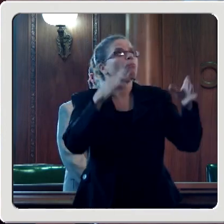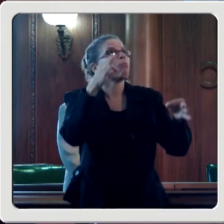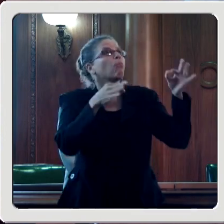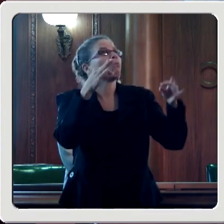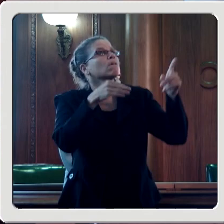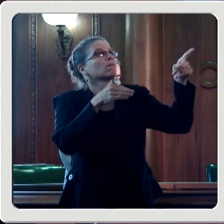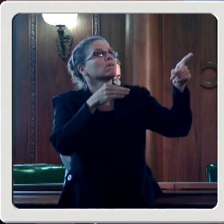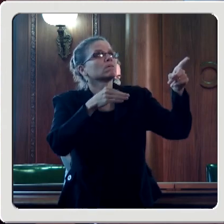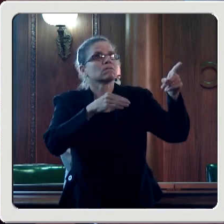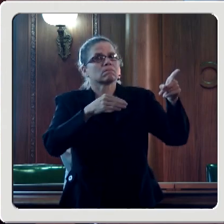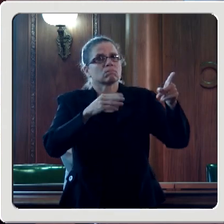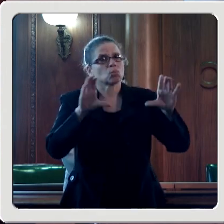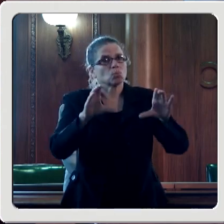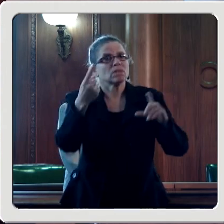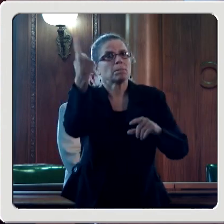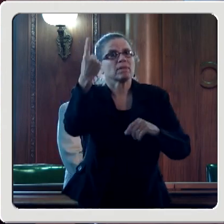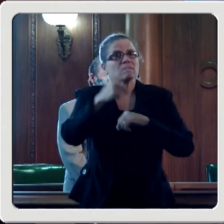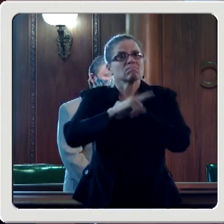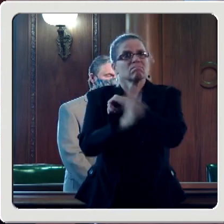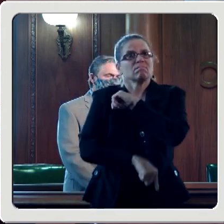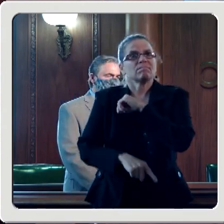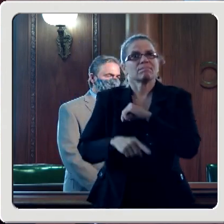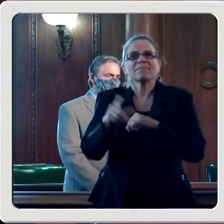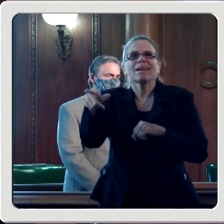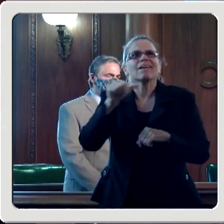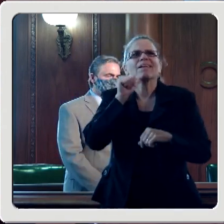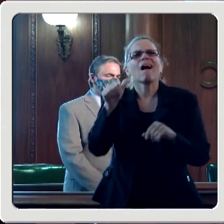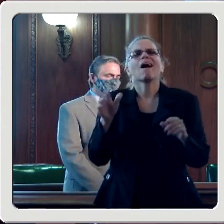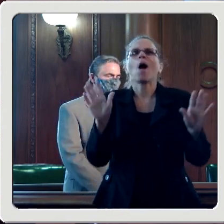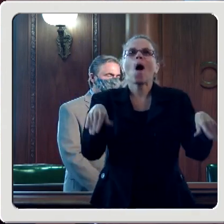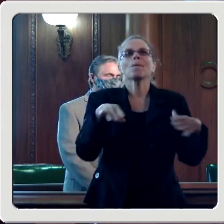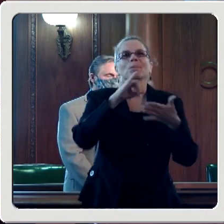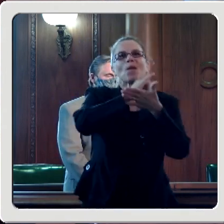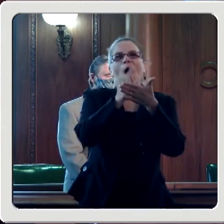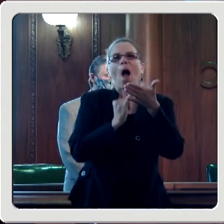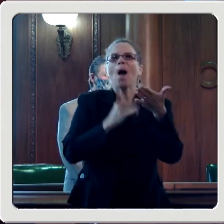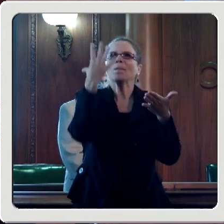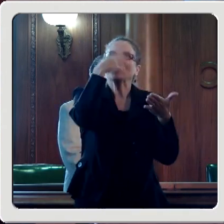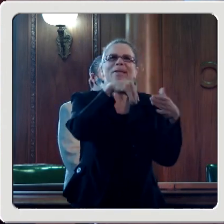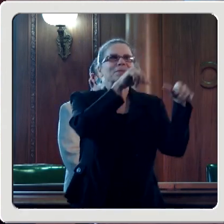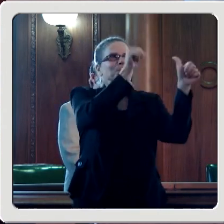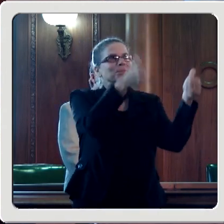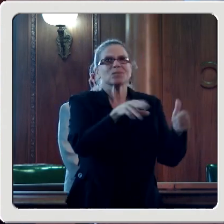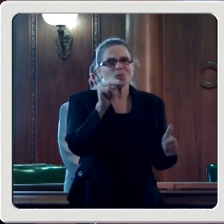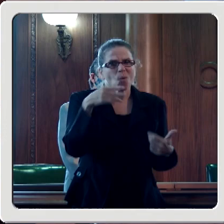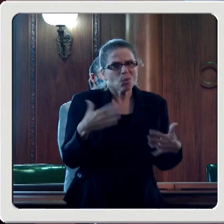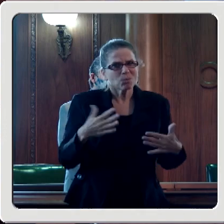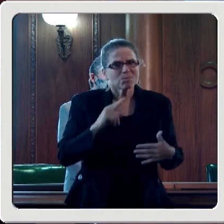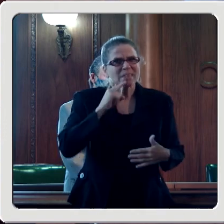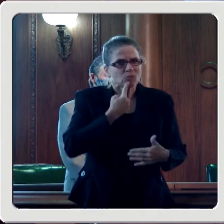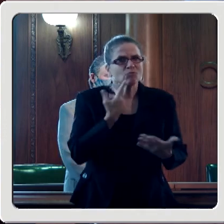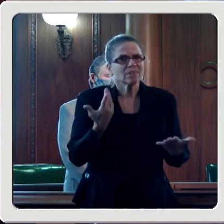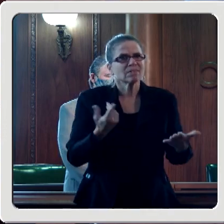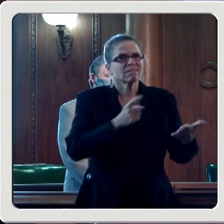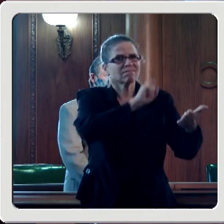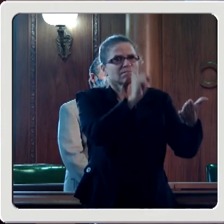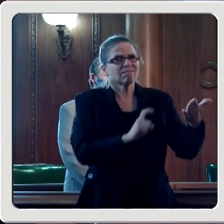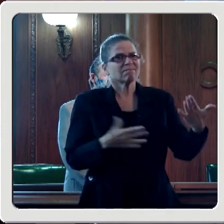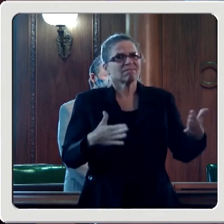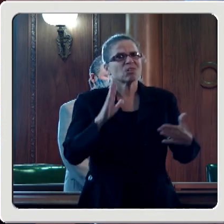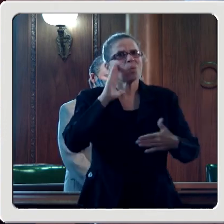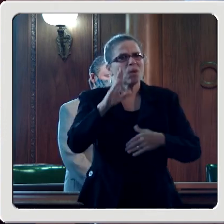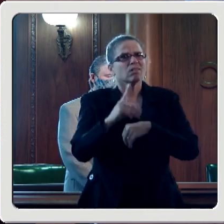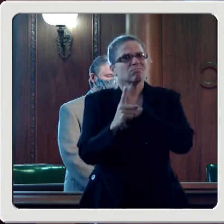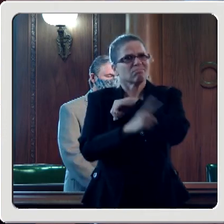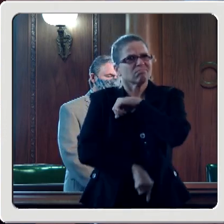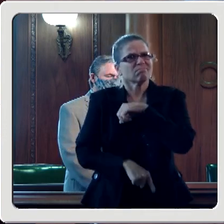art class or something similar. I hope there's a hefty penalty for this so that we can show other people that